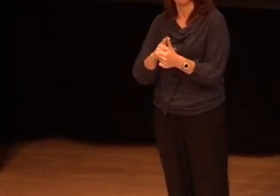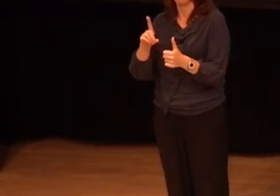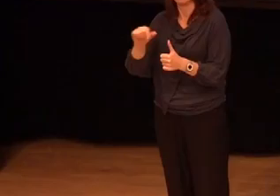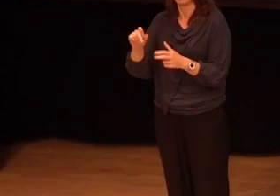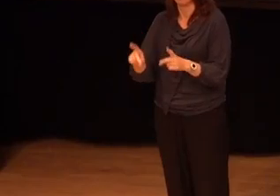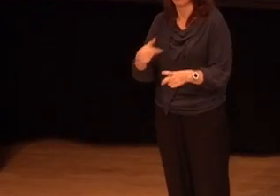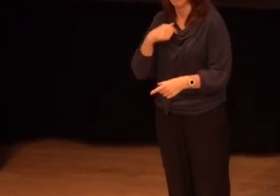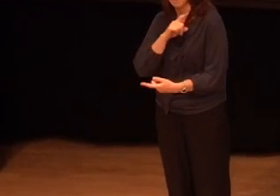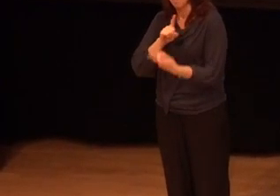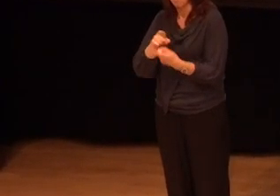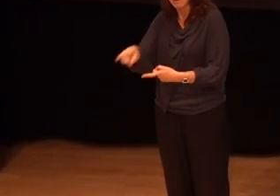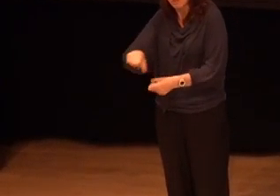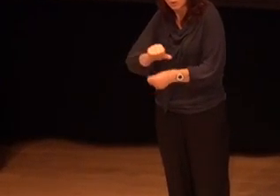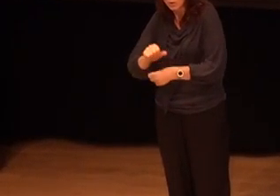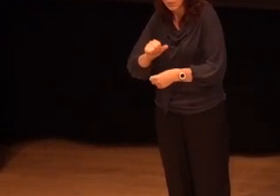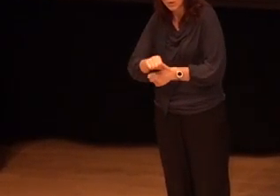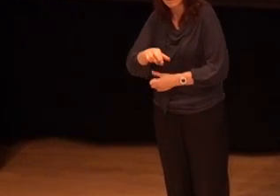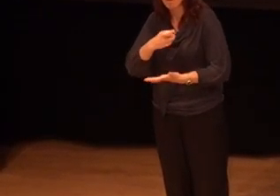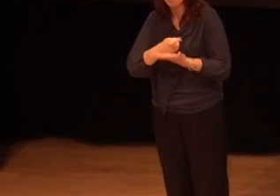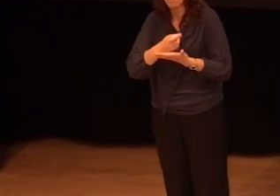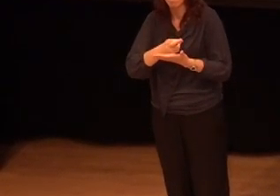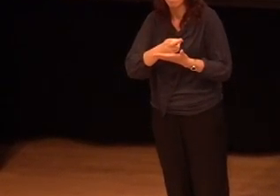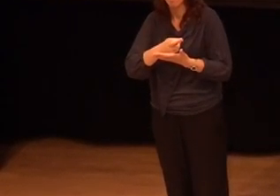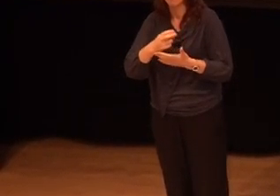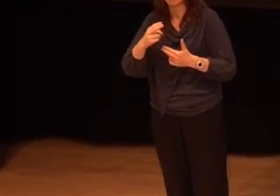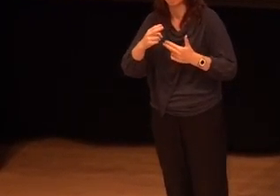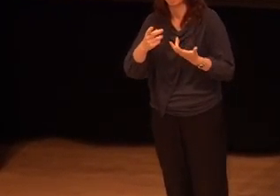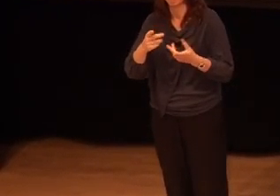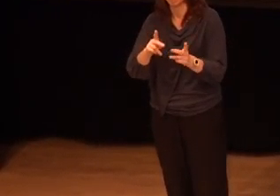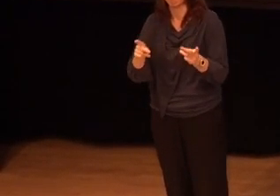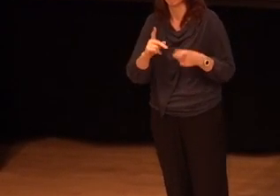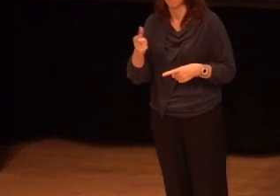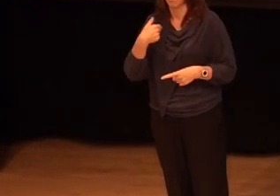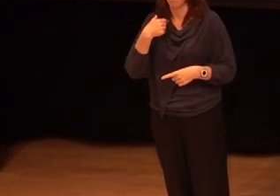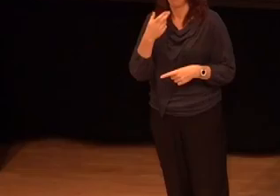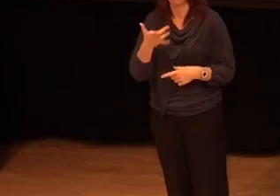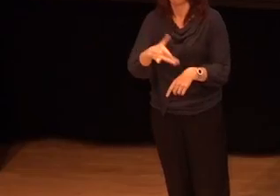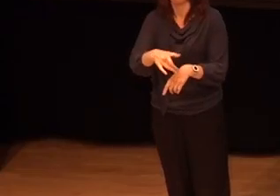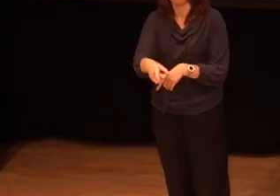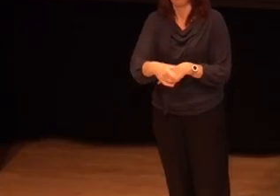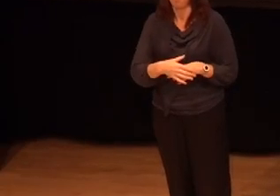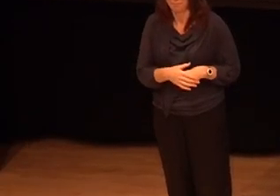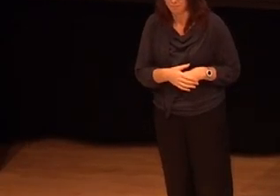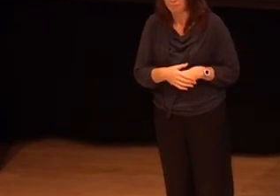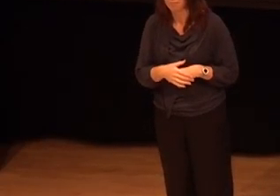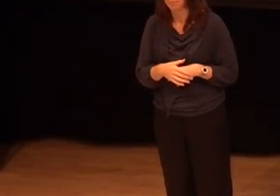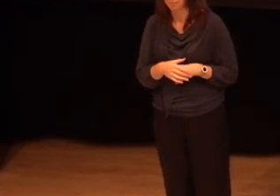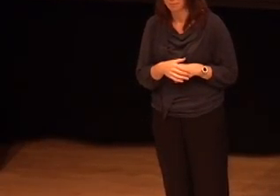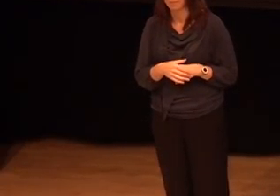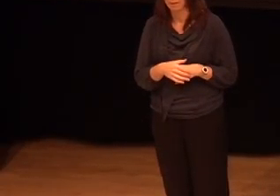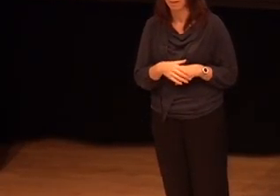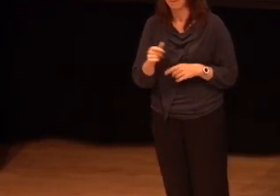in the rehab facility that I was in for many months following an injury